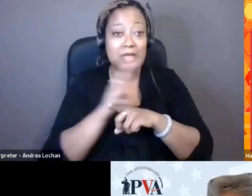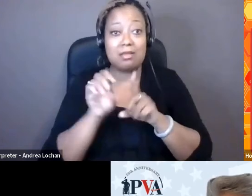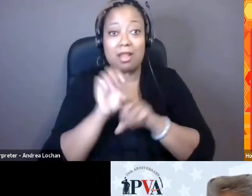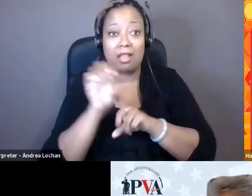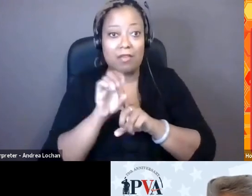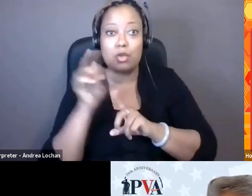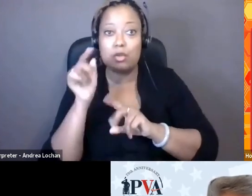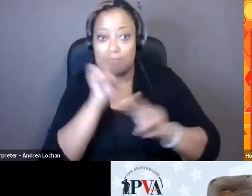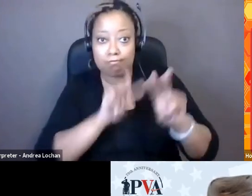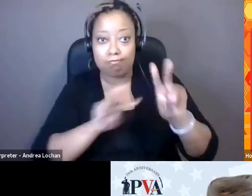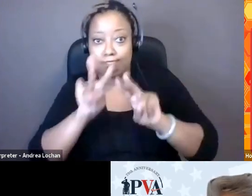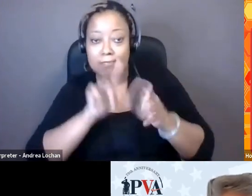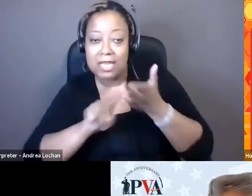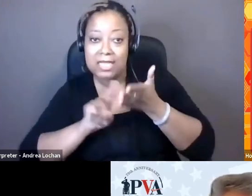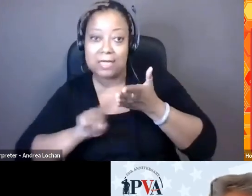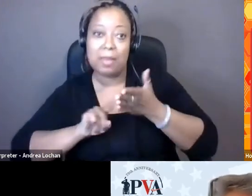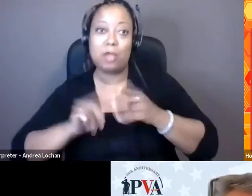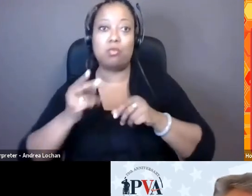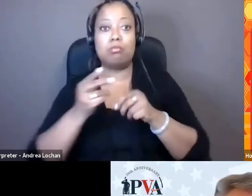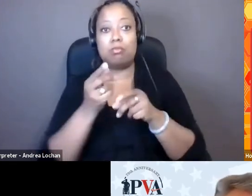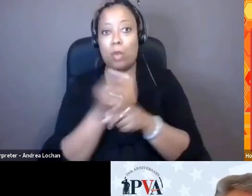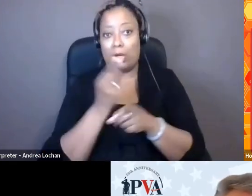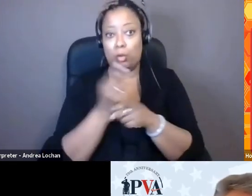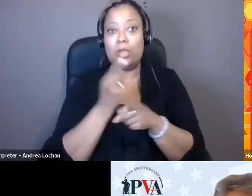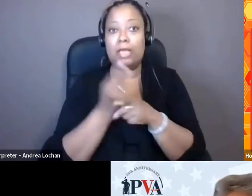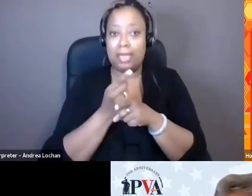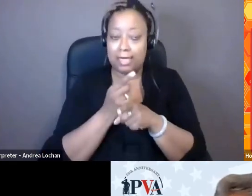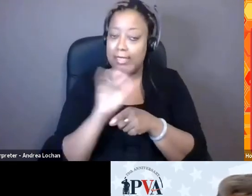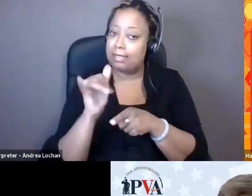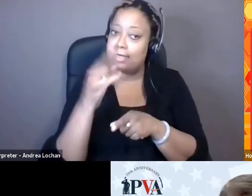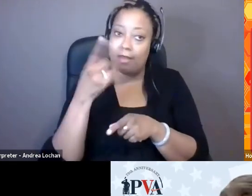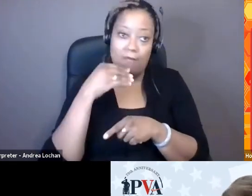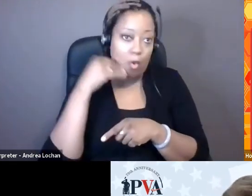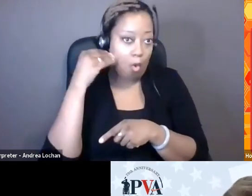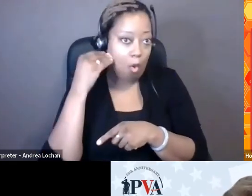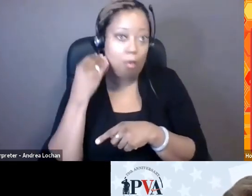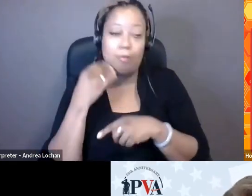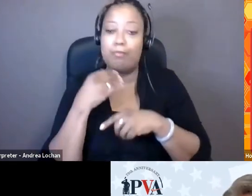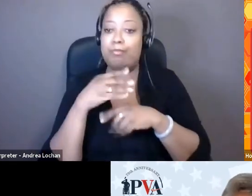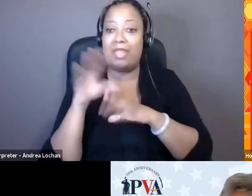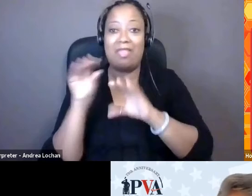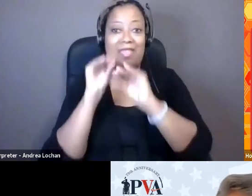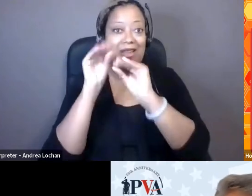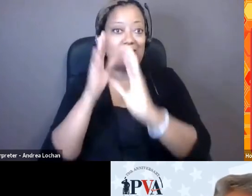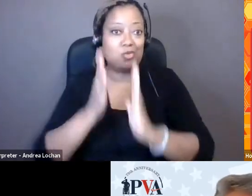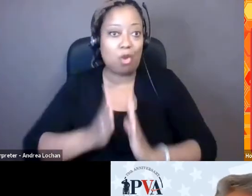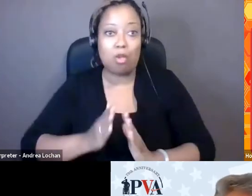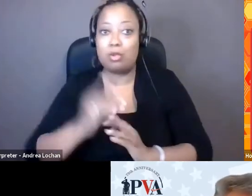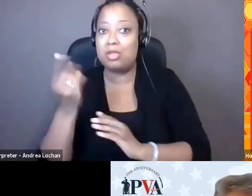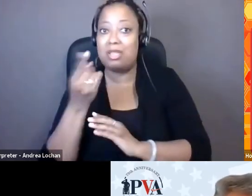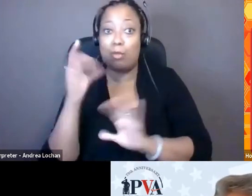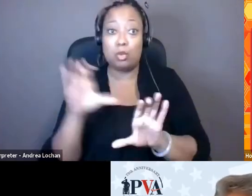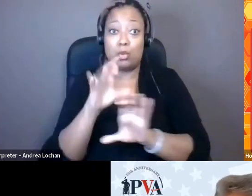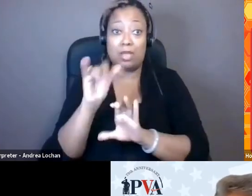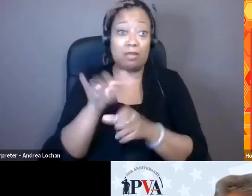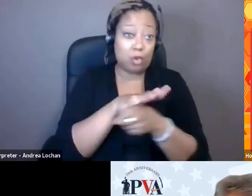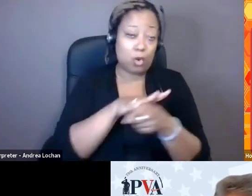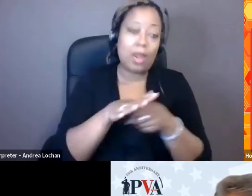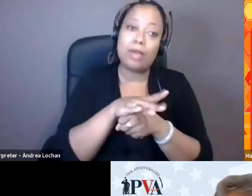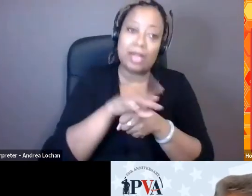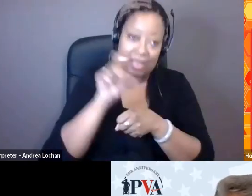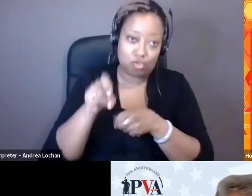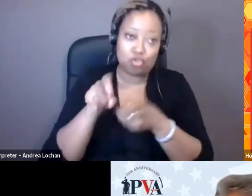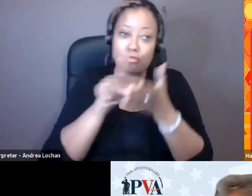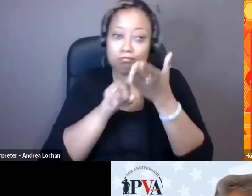should definitely have your home elevator inspected by your installer or someone who does that in your area, just to make sure